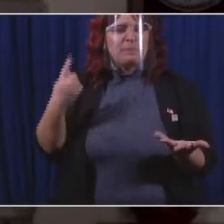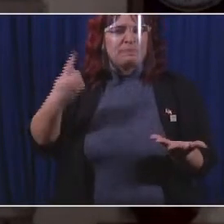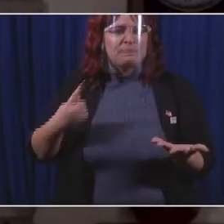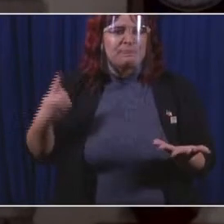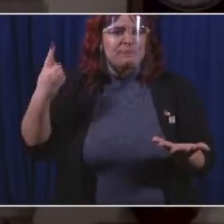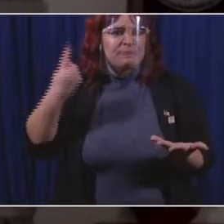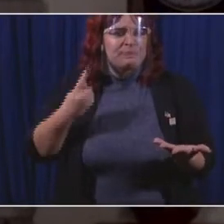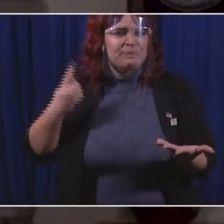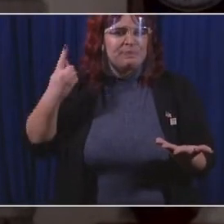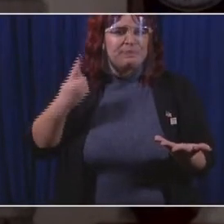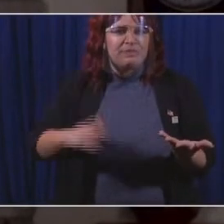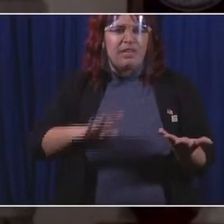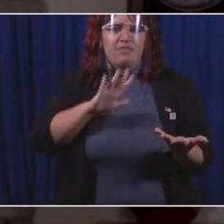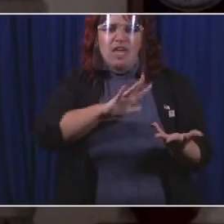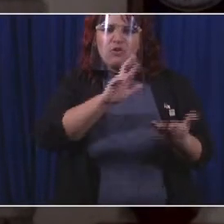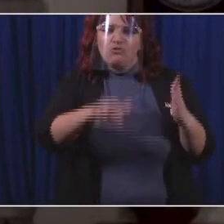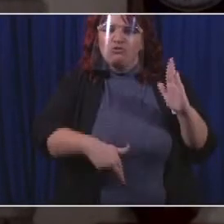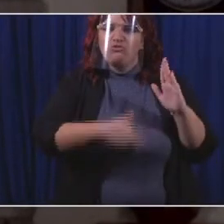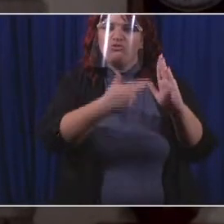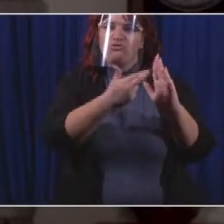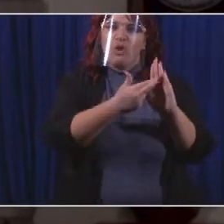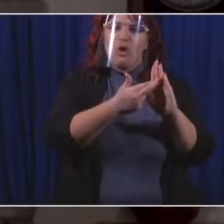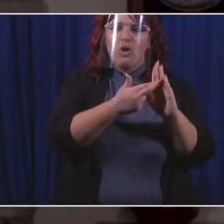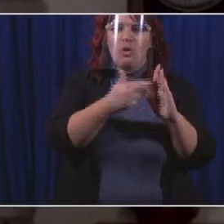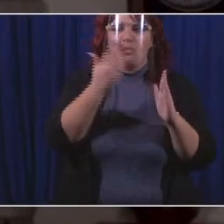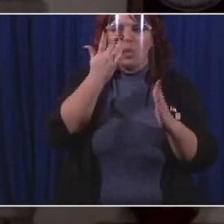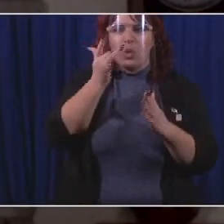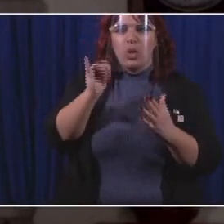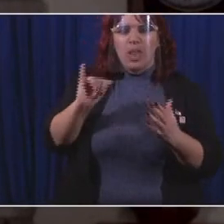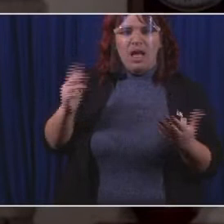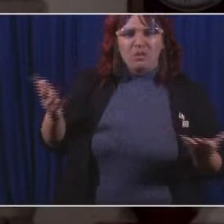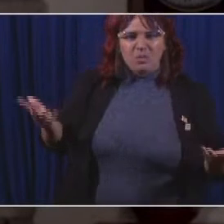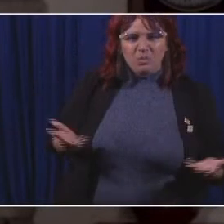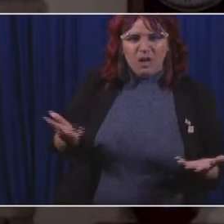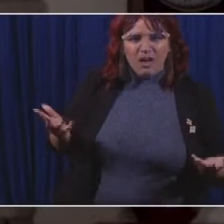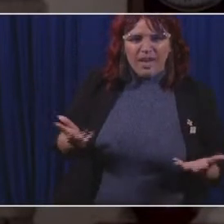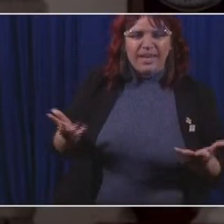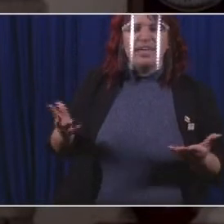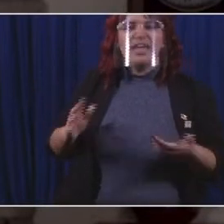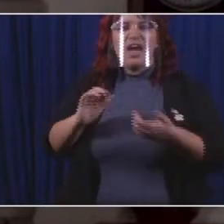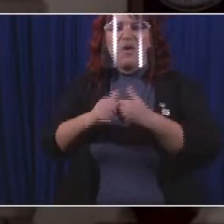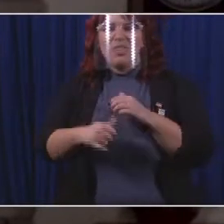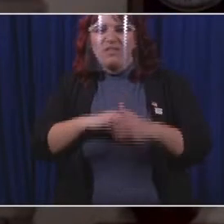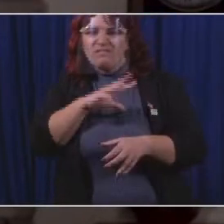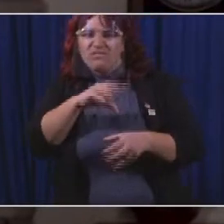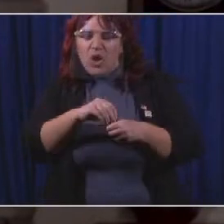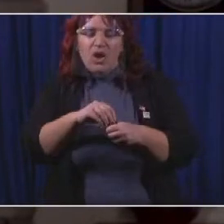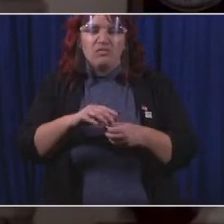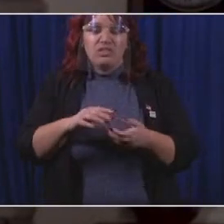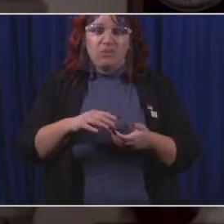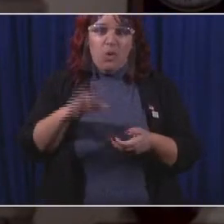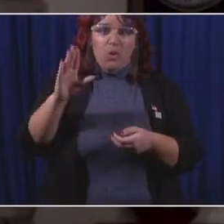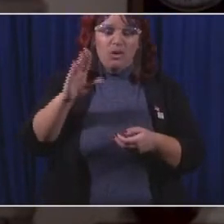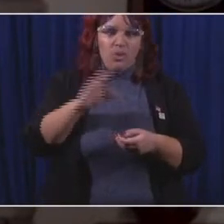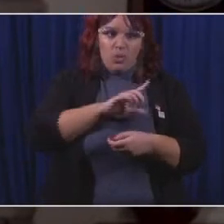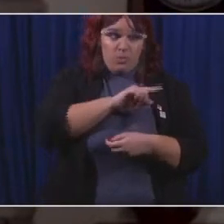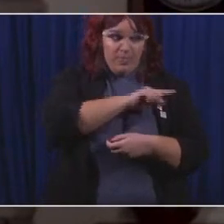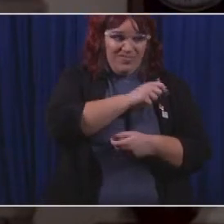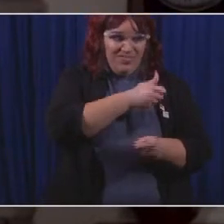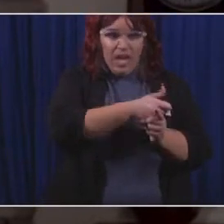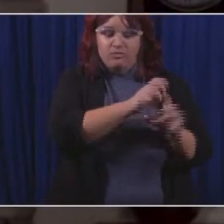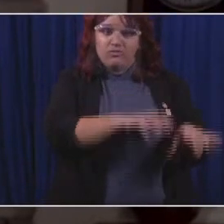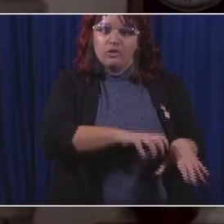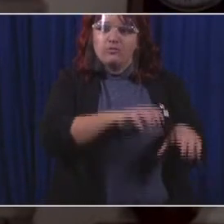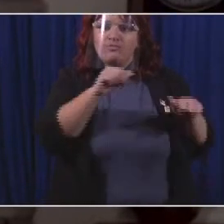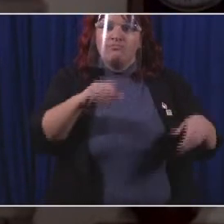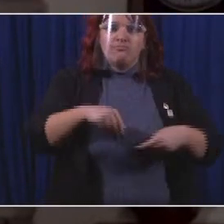current scope of their role in the pandemic response, including now in jails, as well as the recent federal